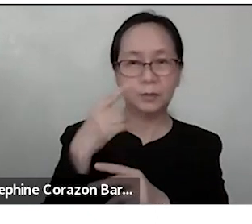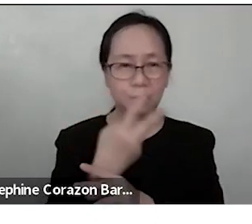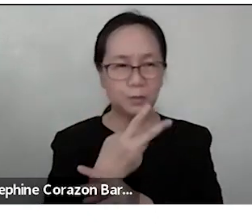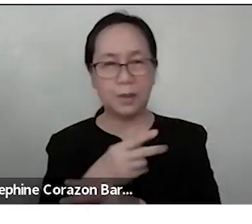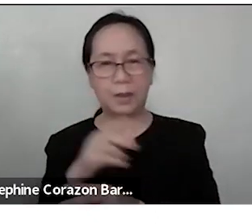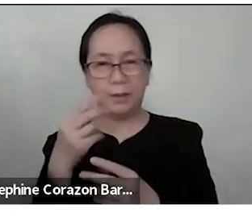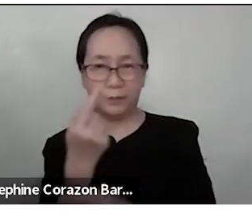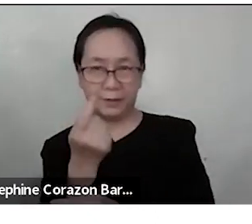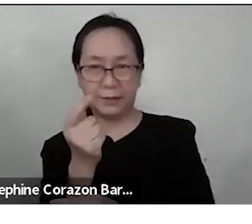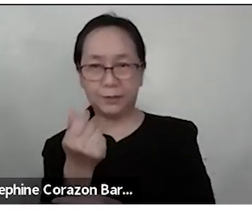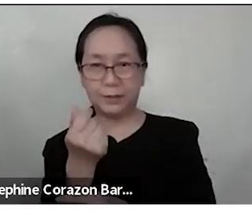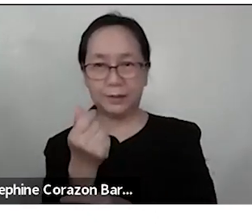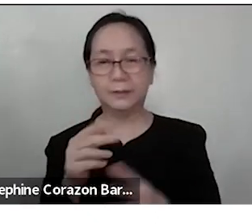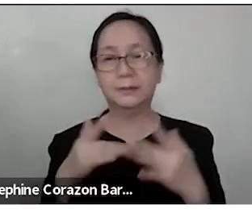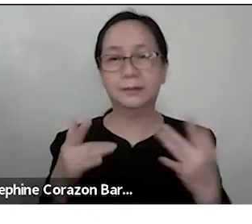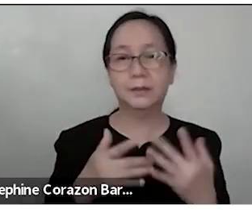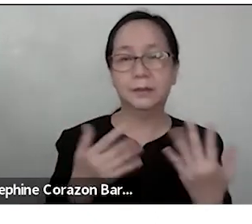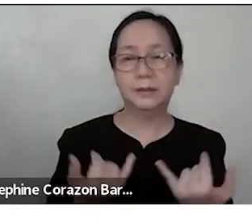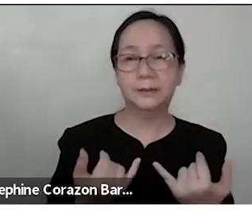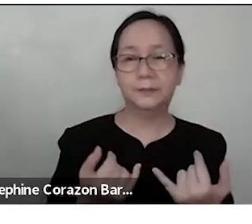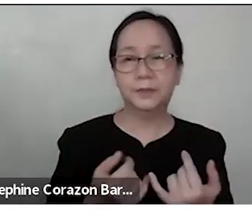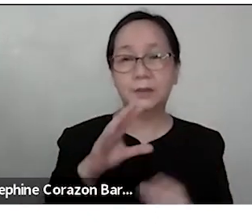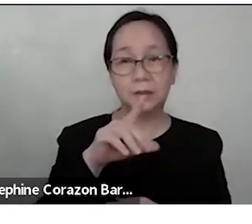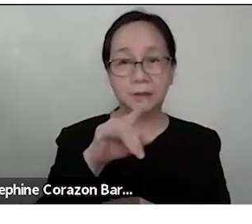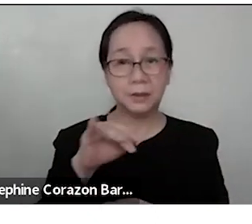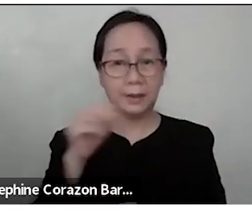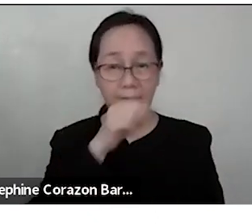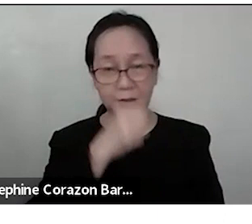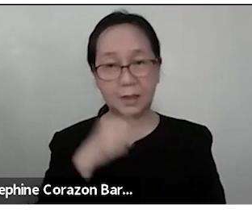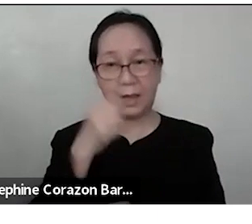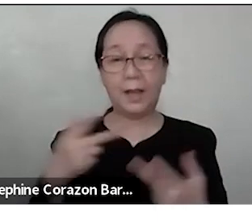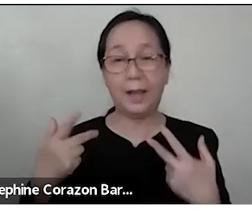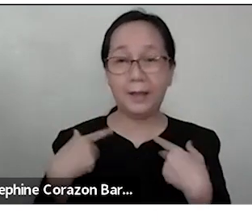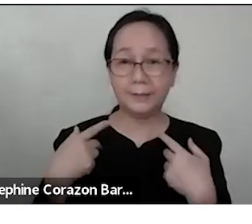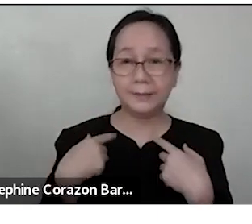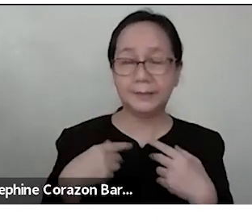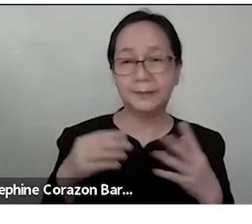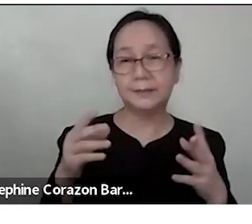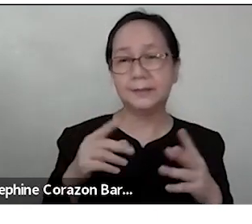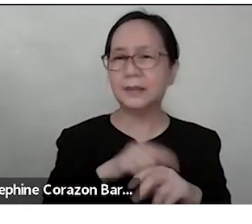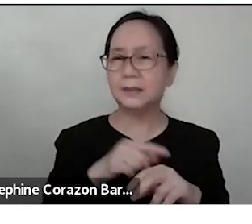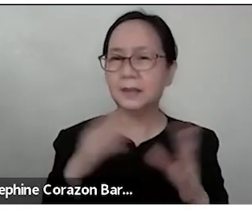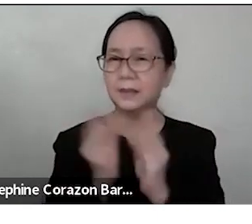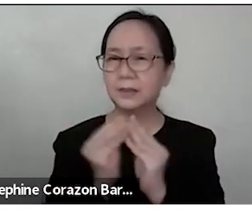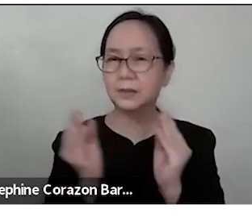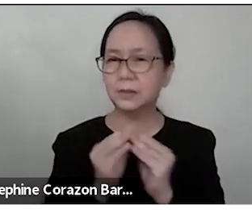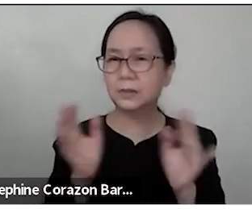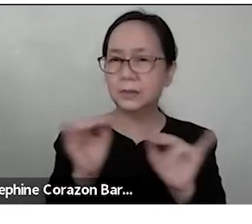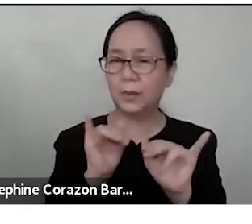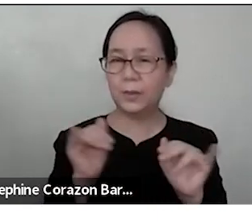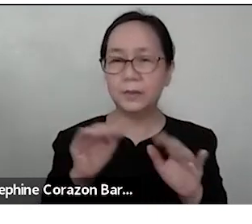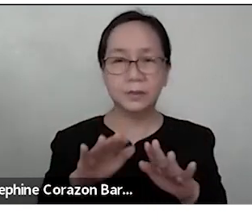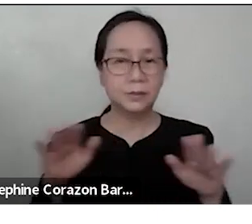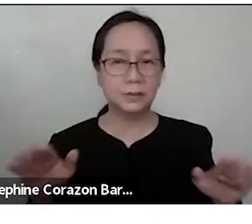heart. Another example, last year, CRC Asia held a session during the World Congress on Justice with Children.